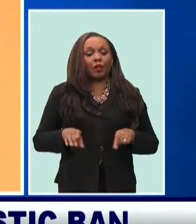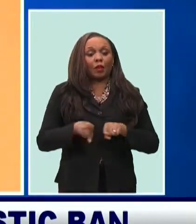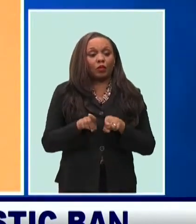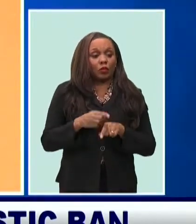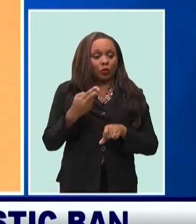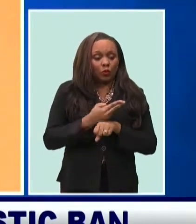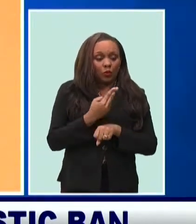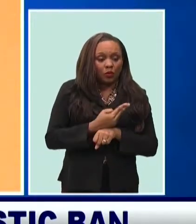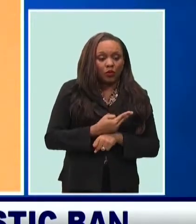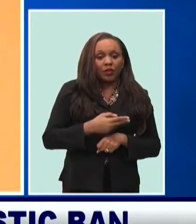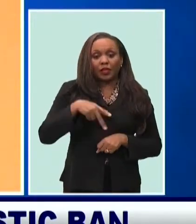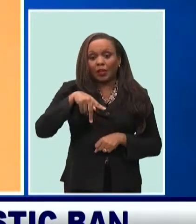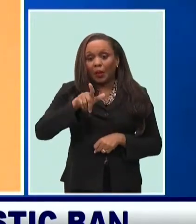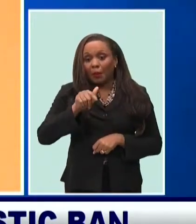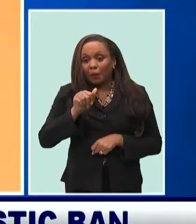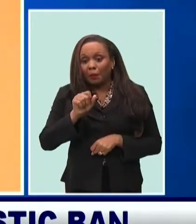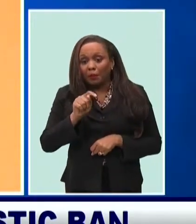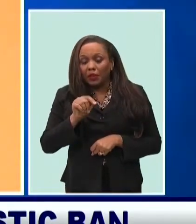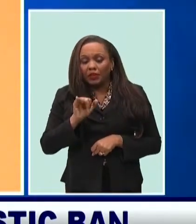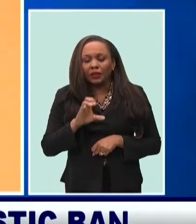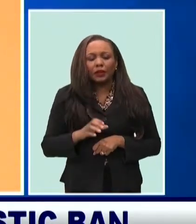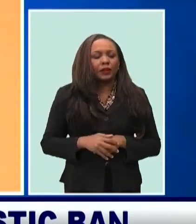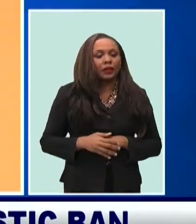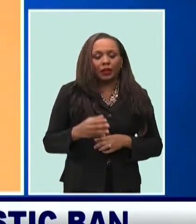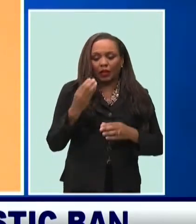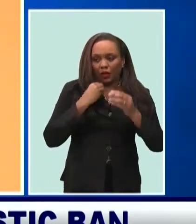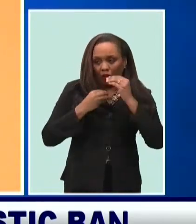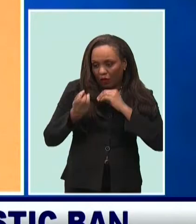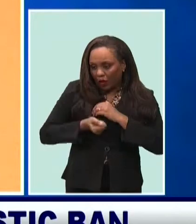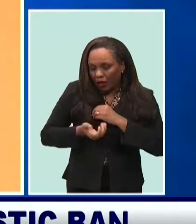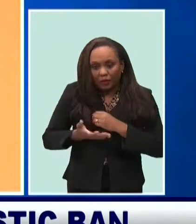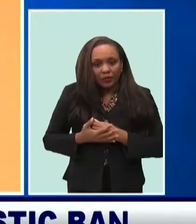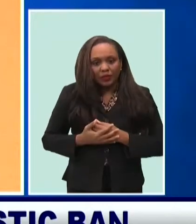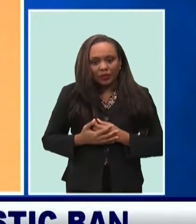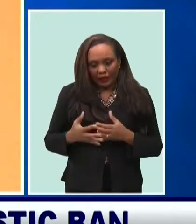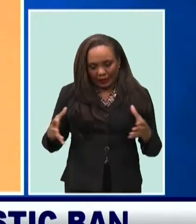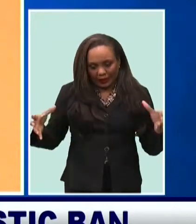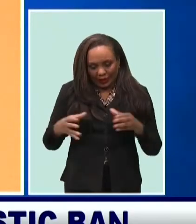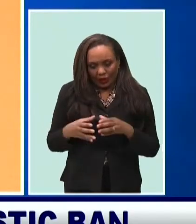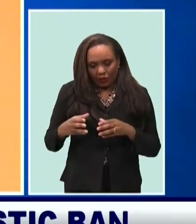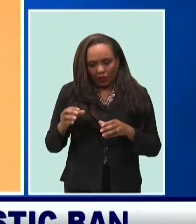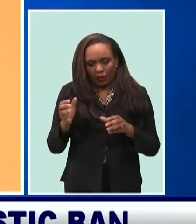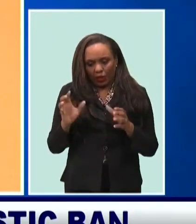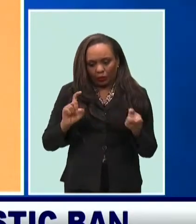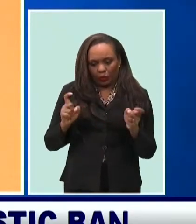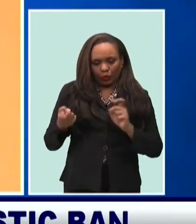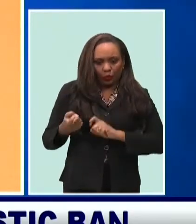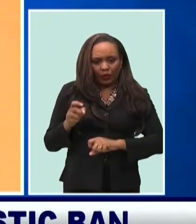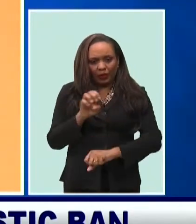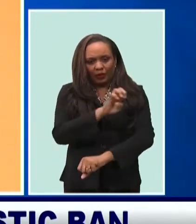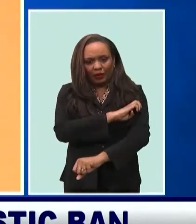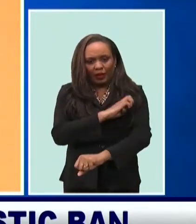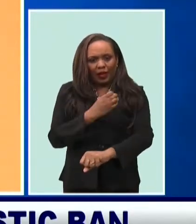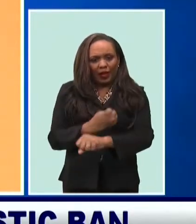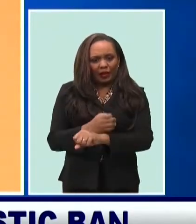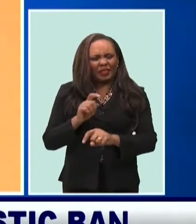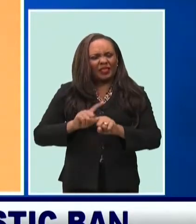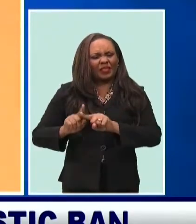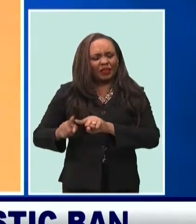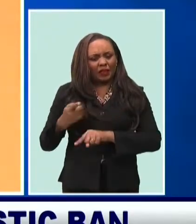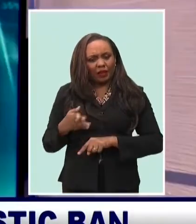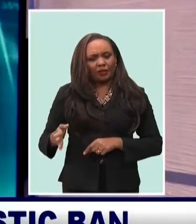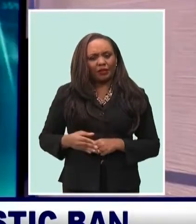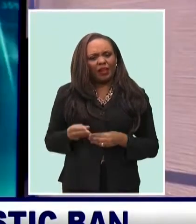waste and some of the waste as a resource for generating energy and export products and for creating